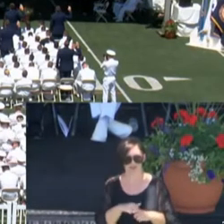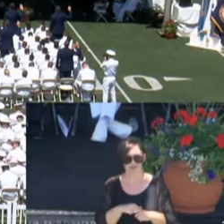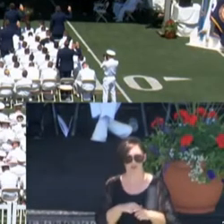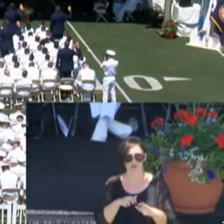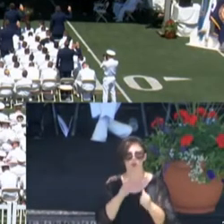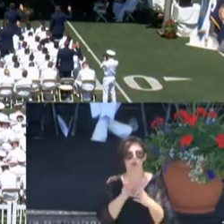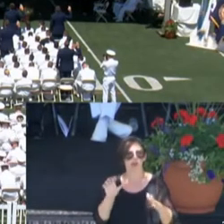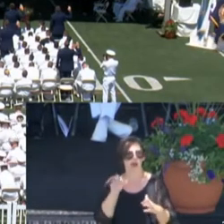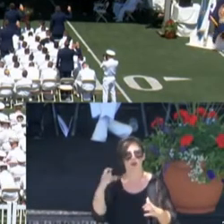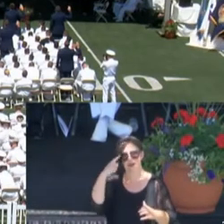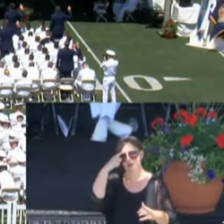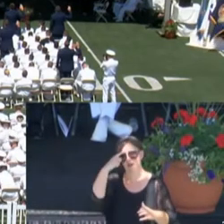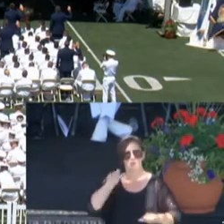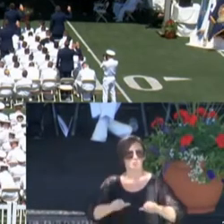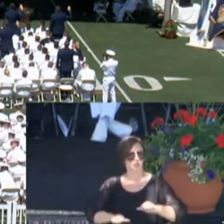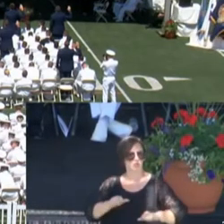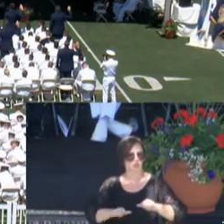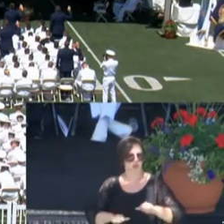without any mental reservation